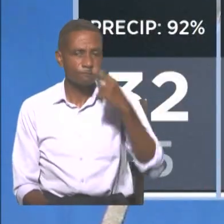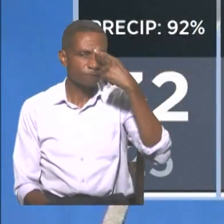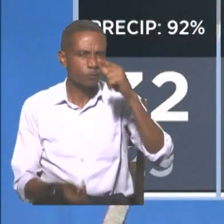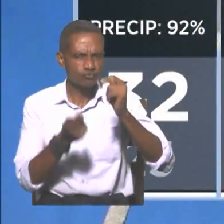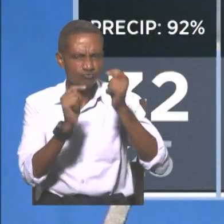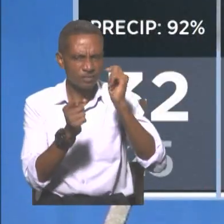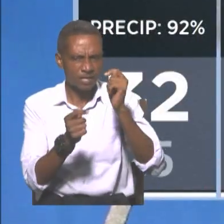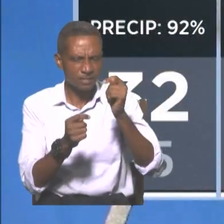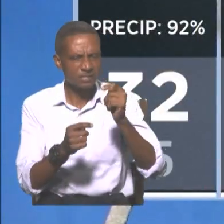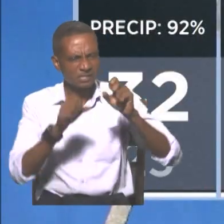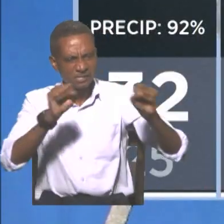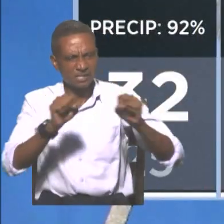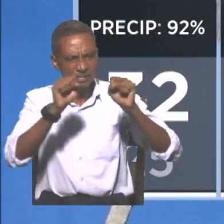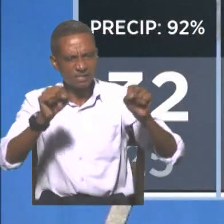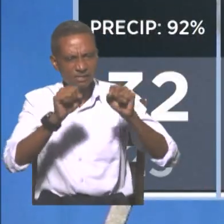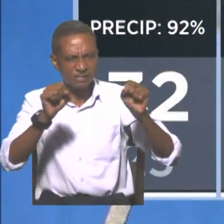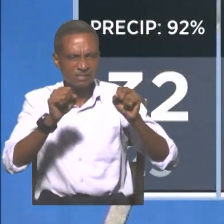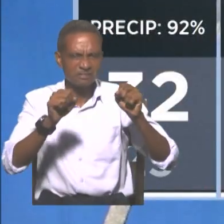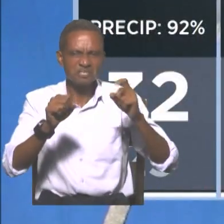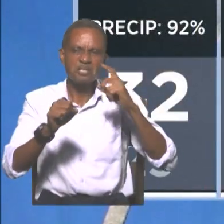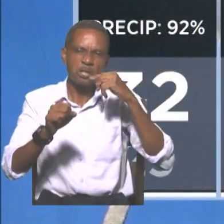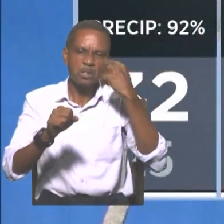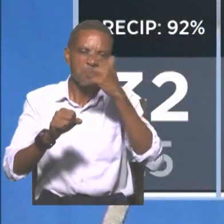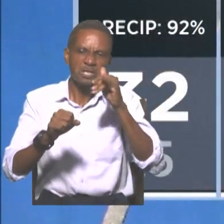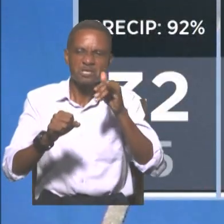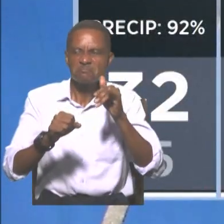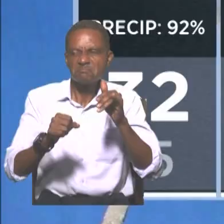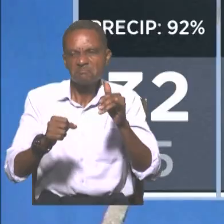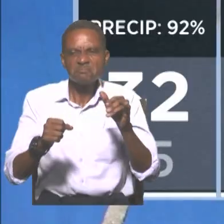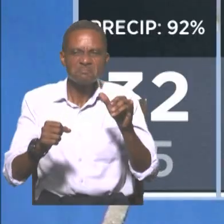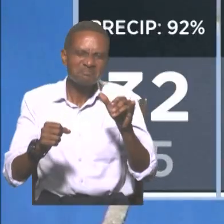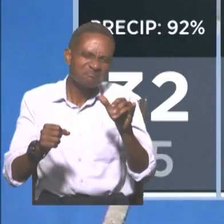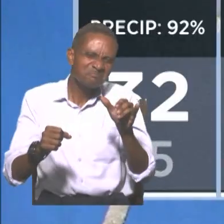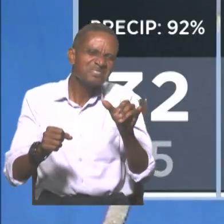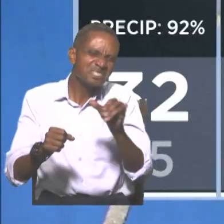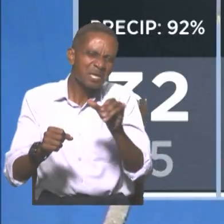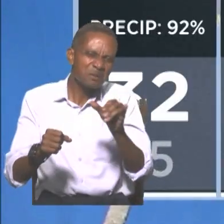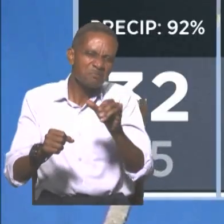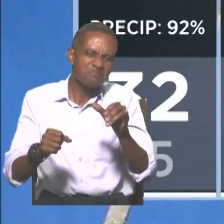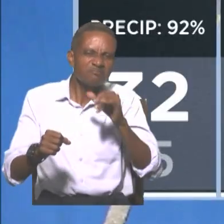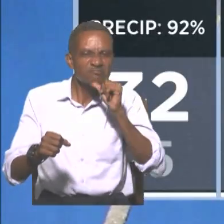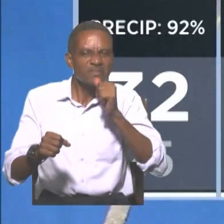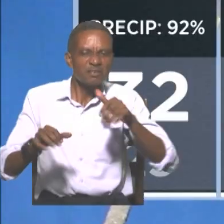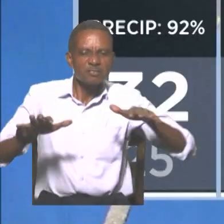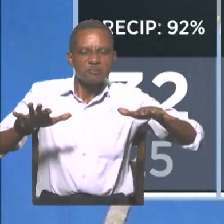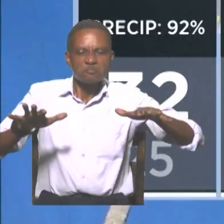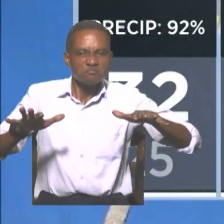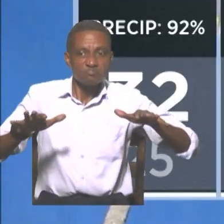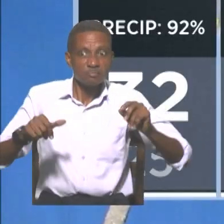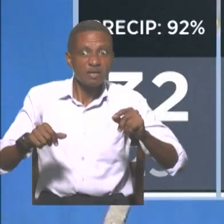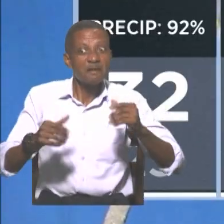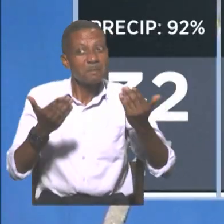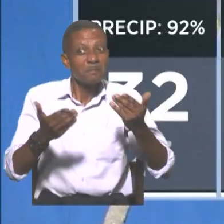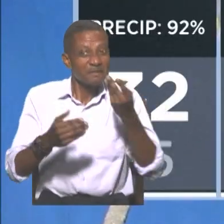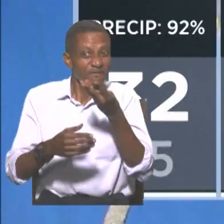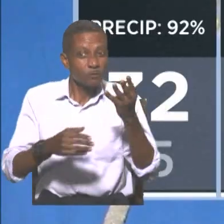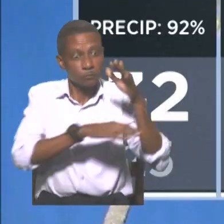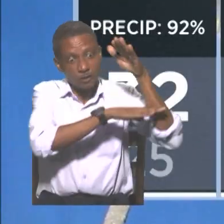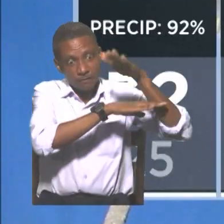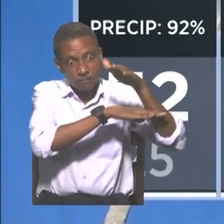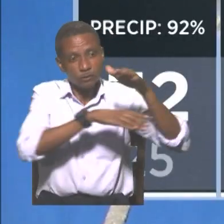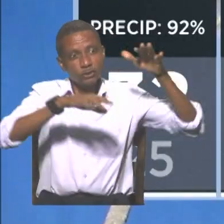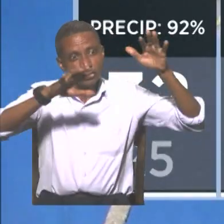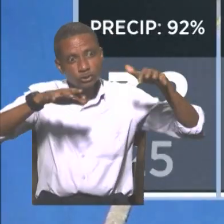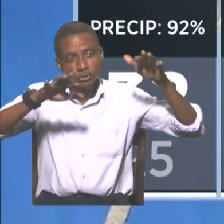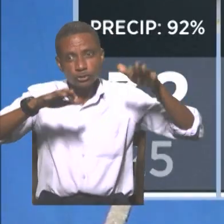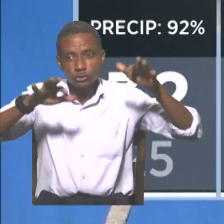like the more unsettled of the two days. That's for both Saturday and Sunday, with a few afternoon showers possible and a